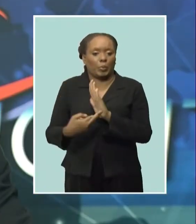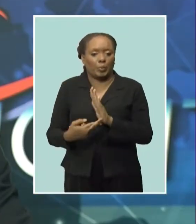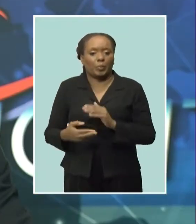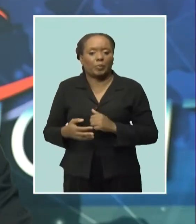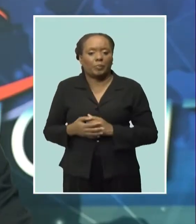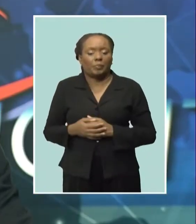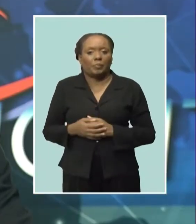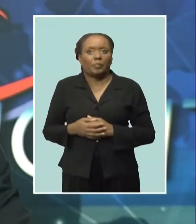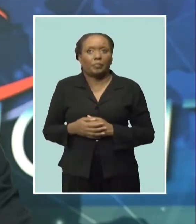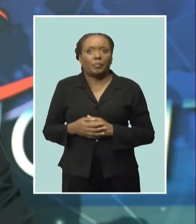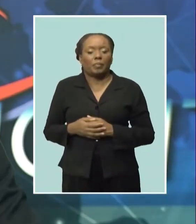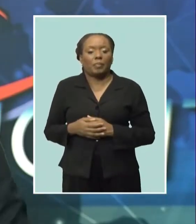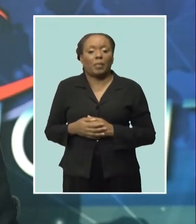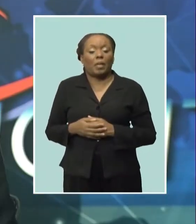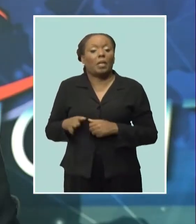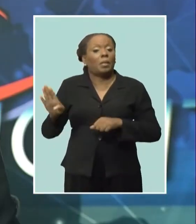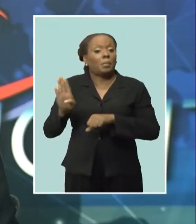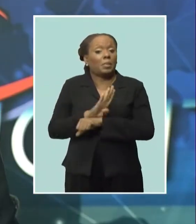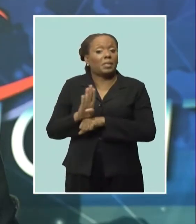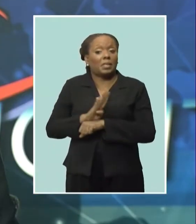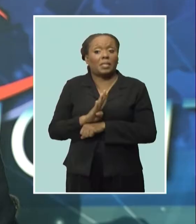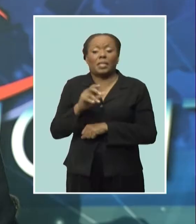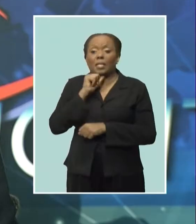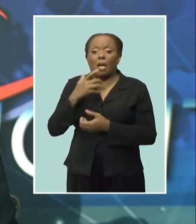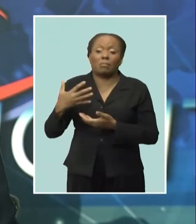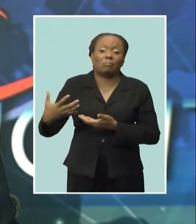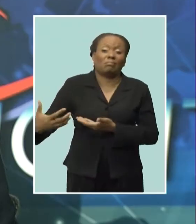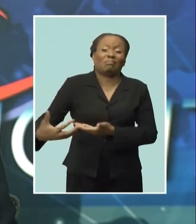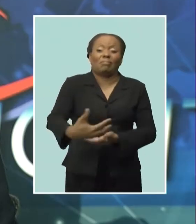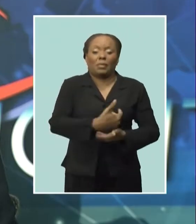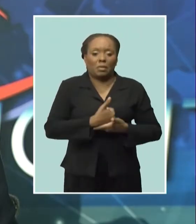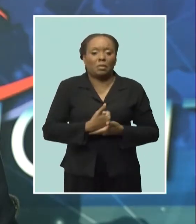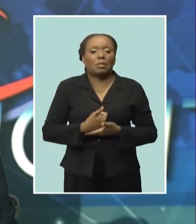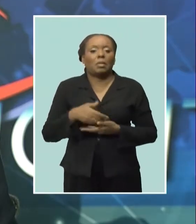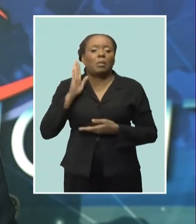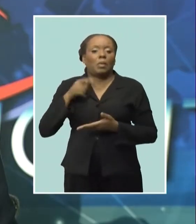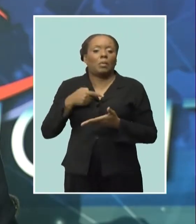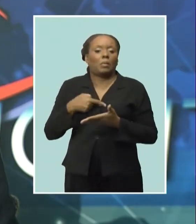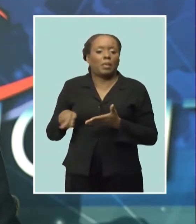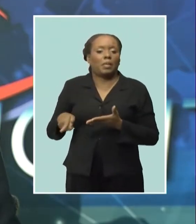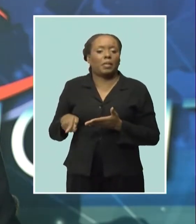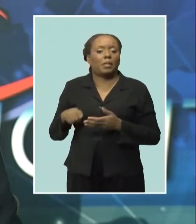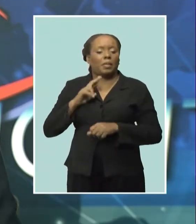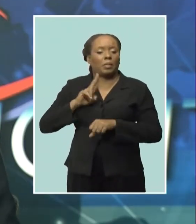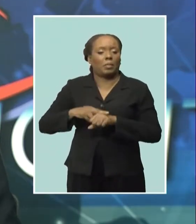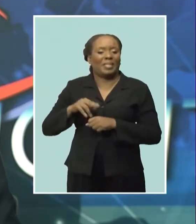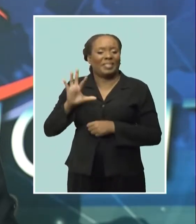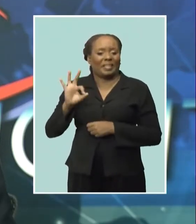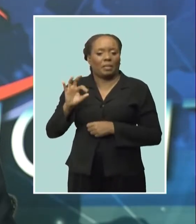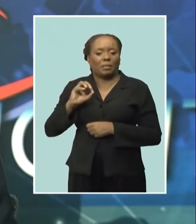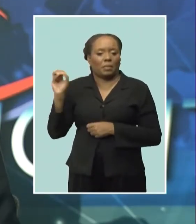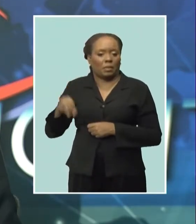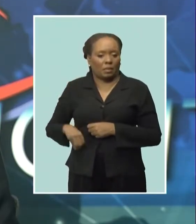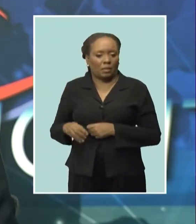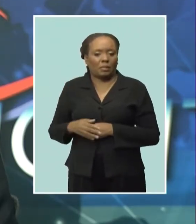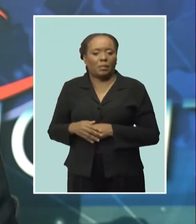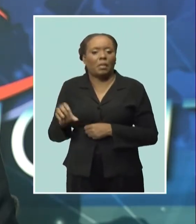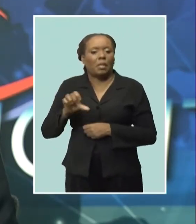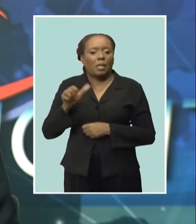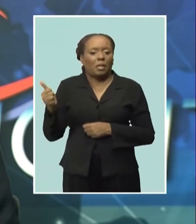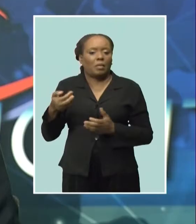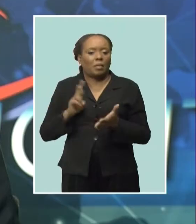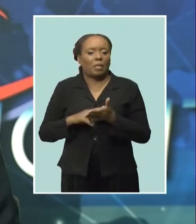which do not meet the threshold will continue to pay the 9% tax rate announced last year, while registered small businesses will